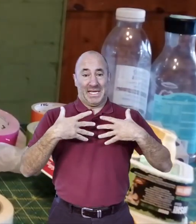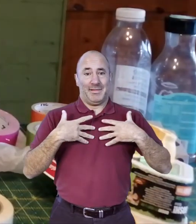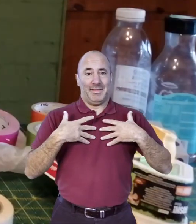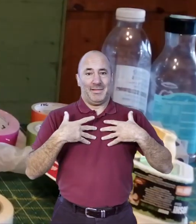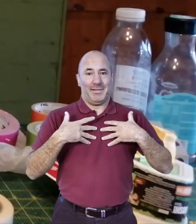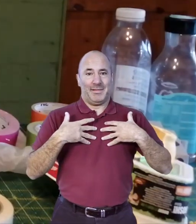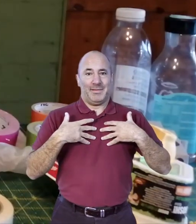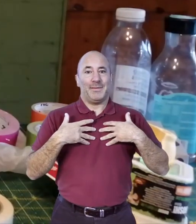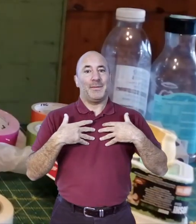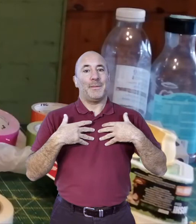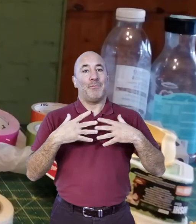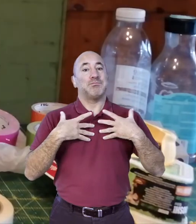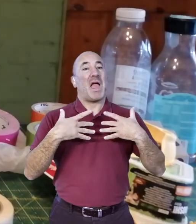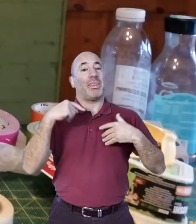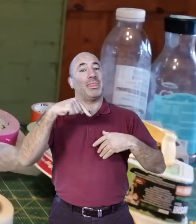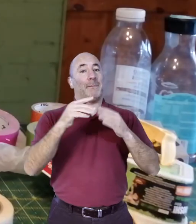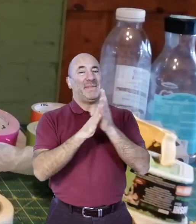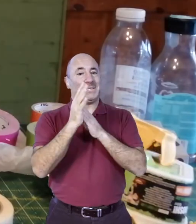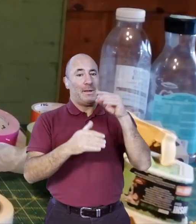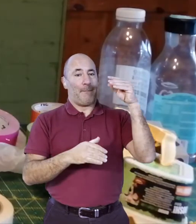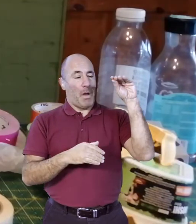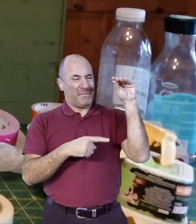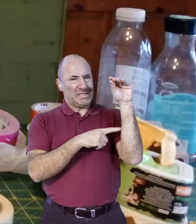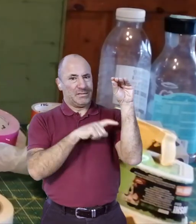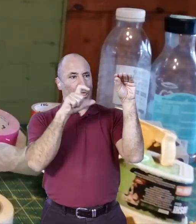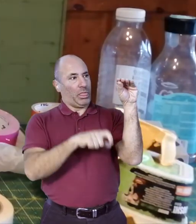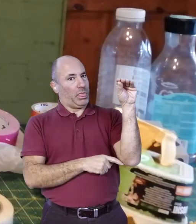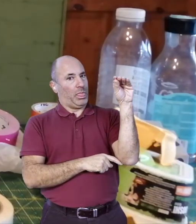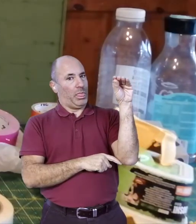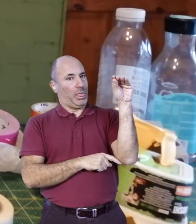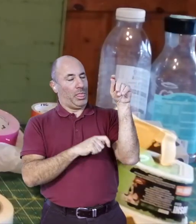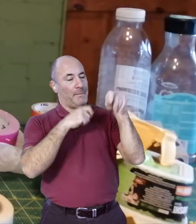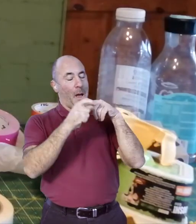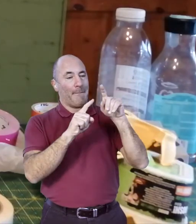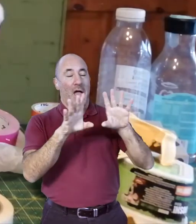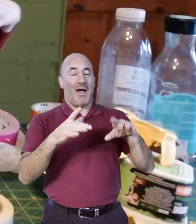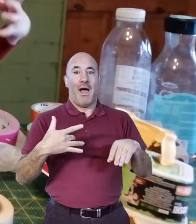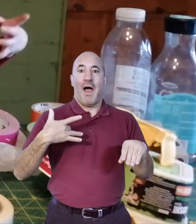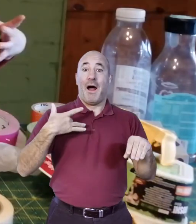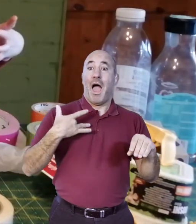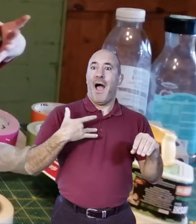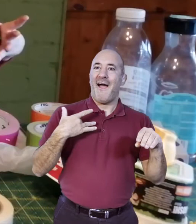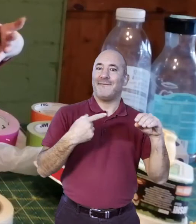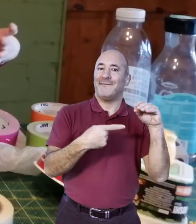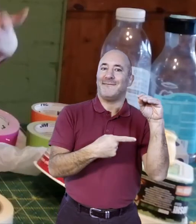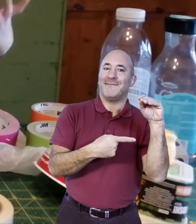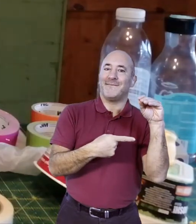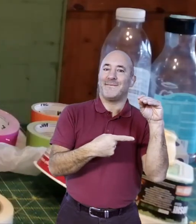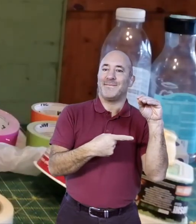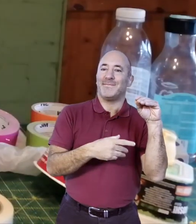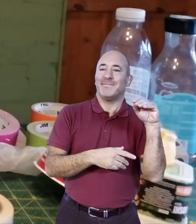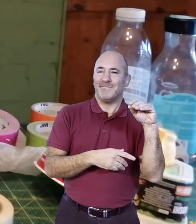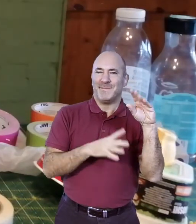it, breath is what separates your puppet from being a still